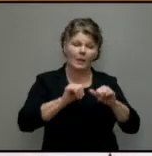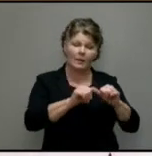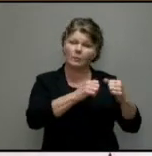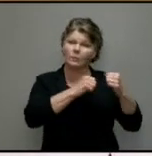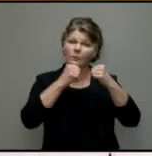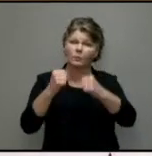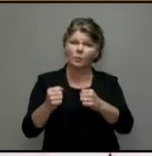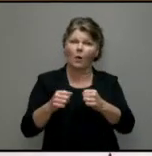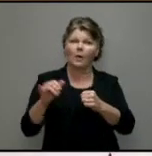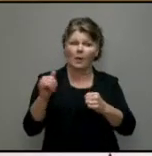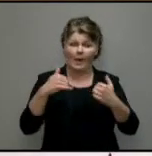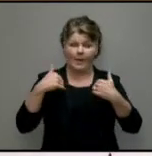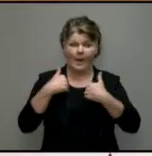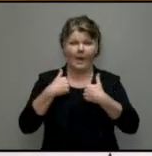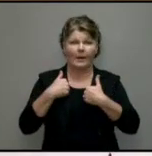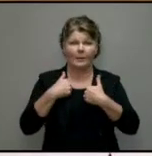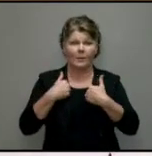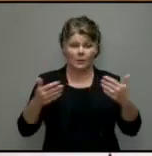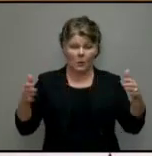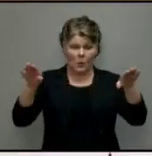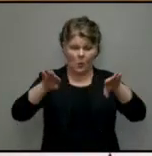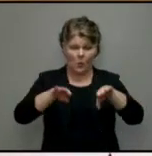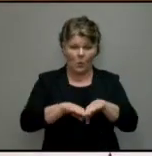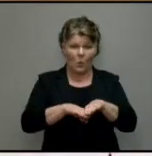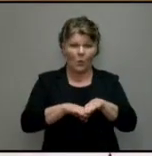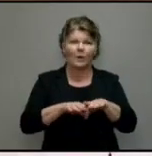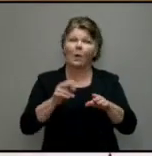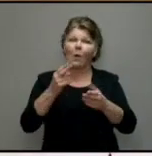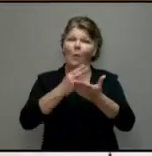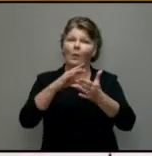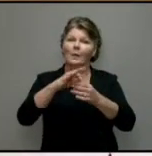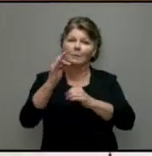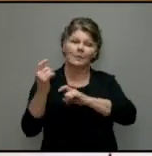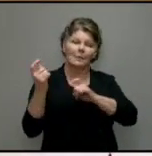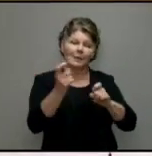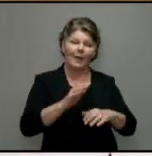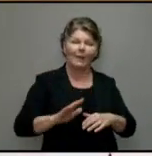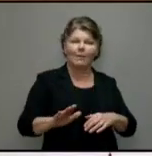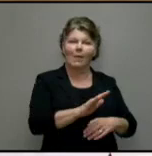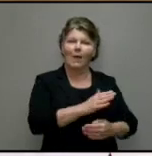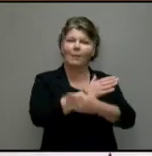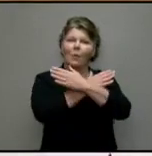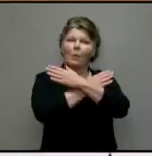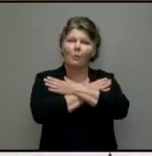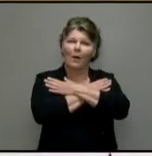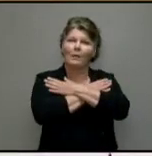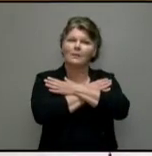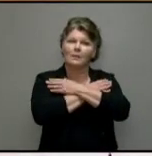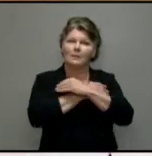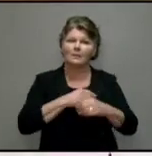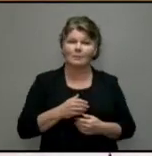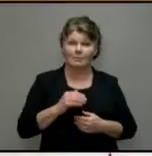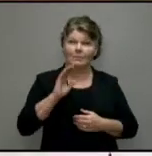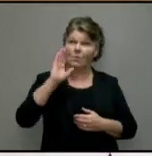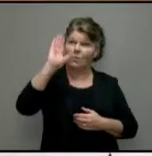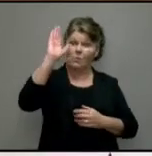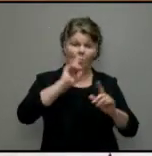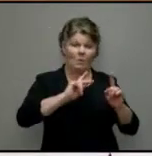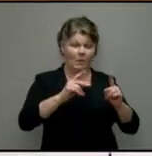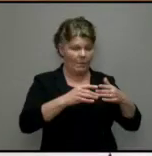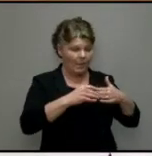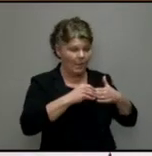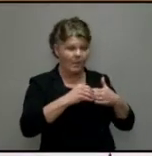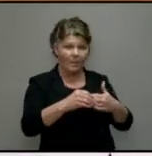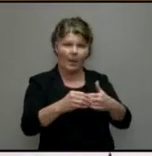Like the livestock that go down into the valley, the Spirit of the Lord gave them rest. So you led them, your people, to make yourself